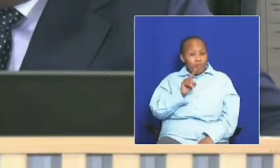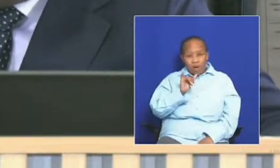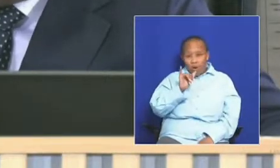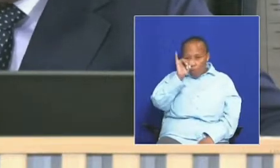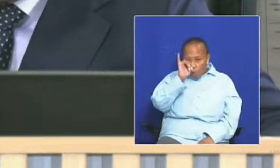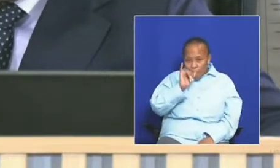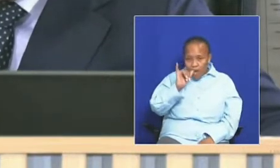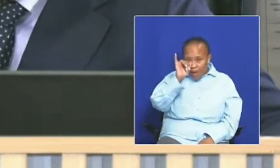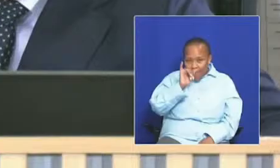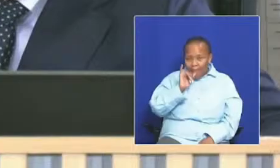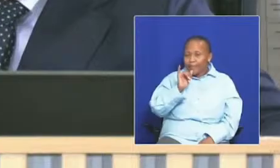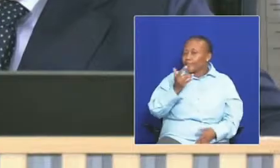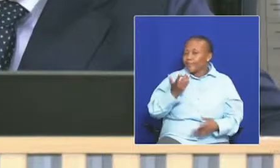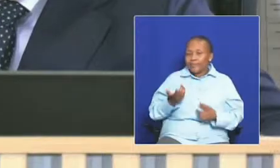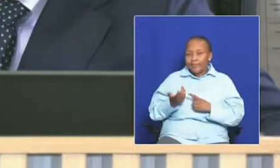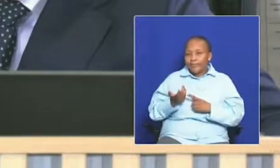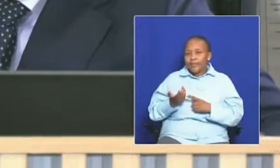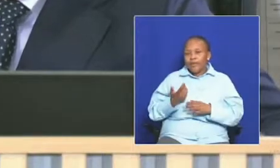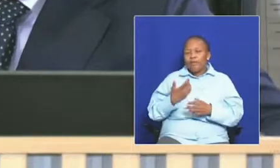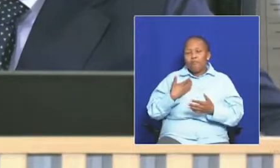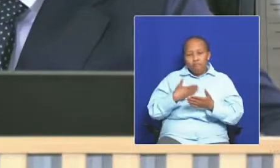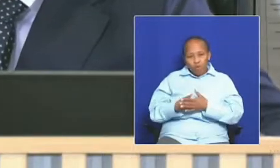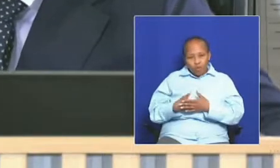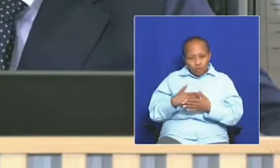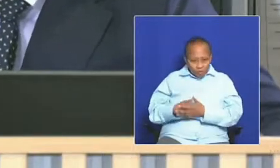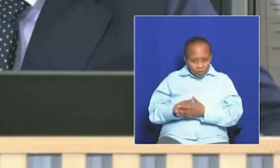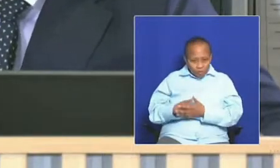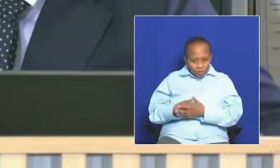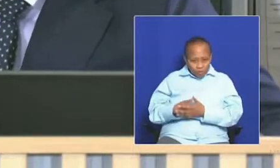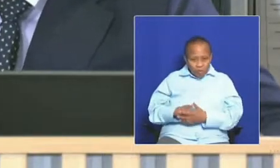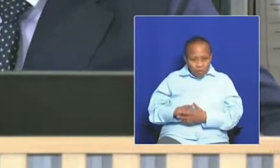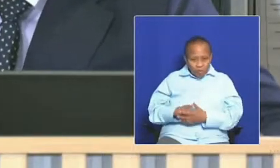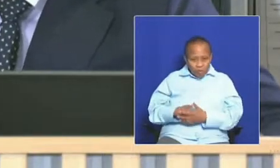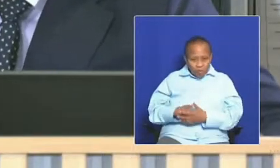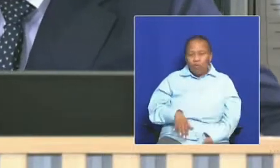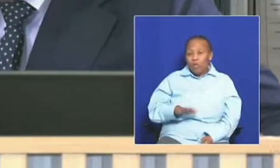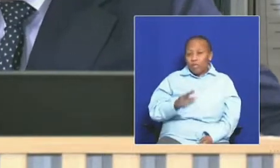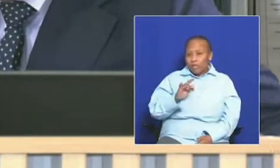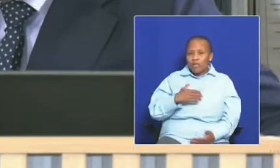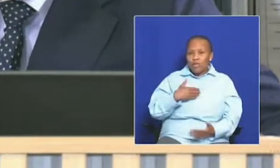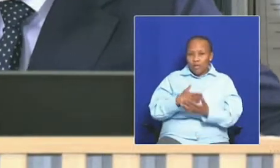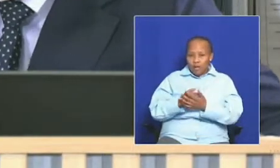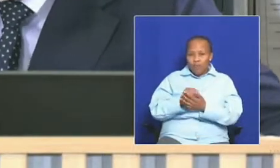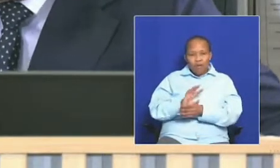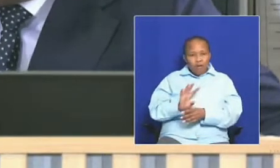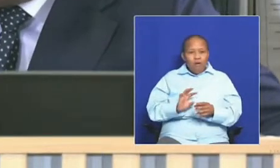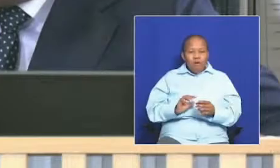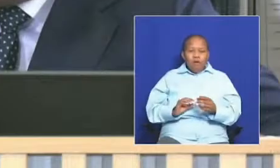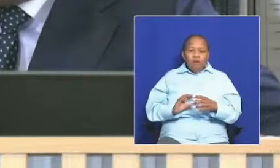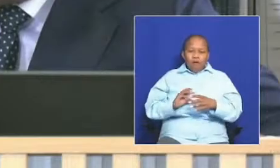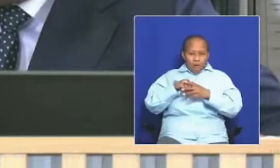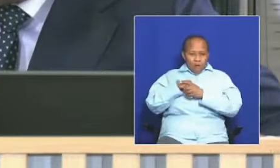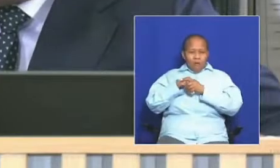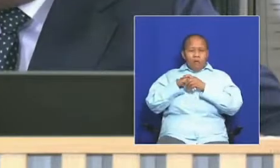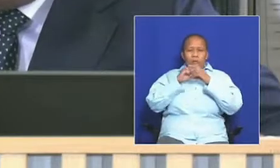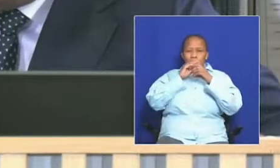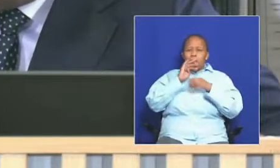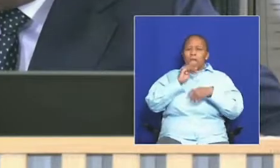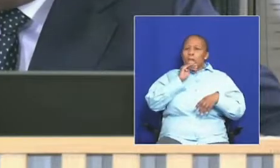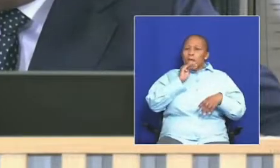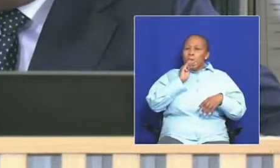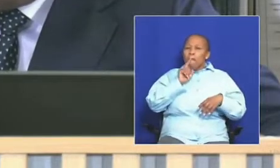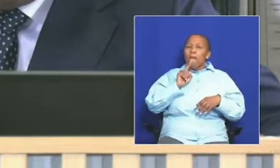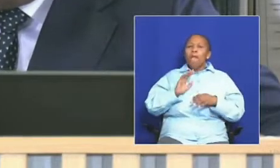be subjected, and for you to then be in a position to assert the